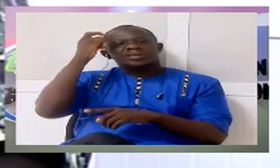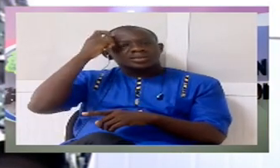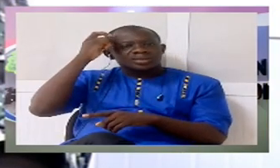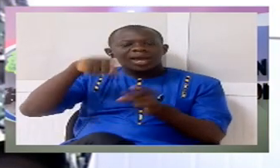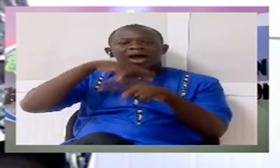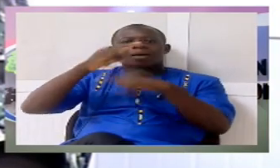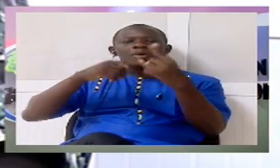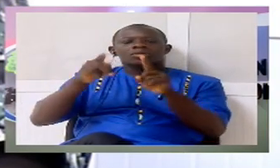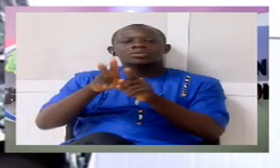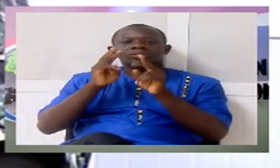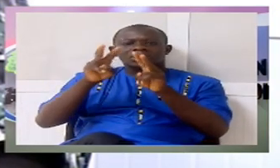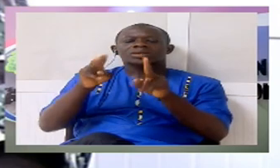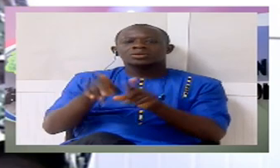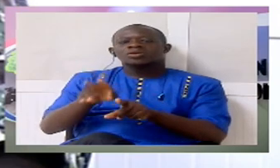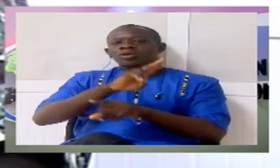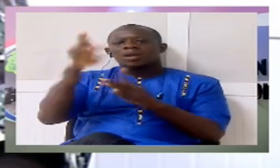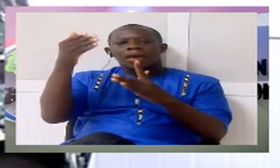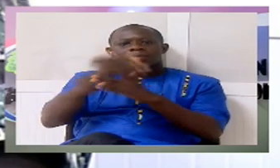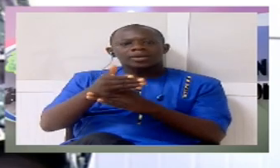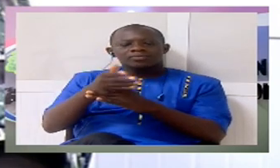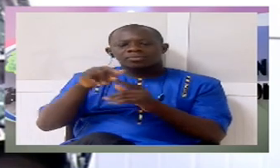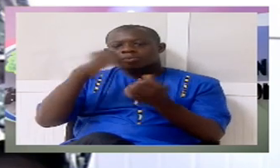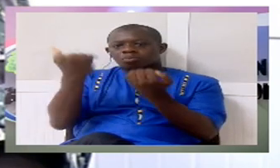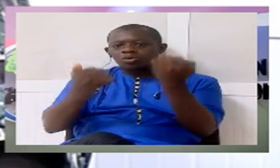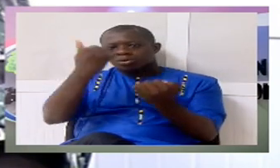ngeen ko gisee ne olulen dal moto bobu